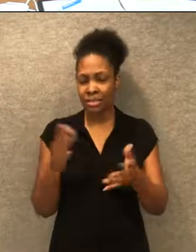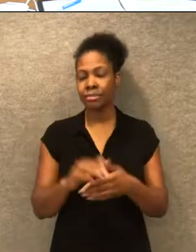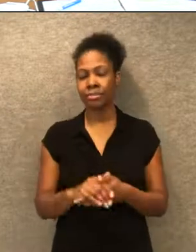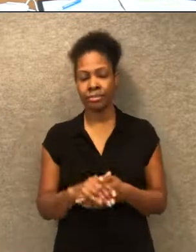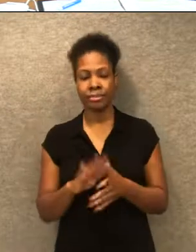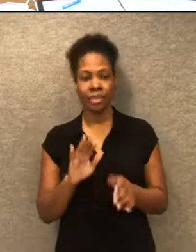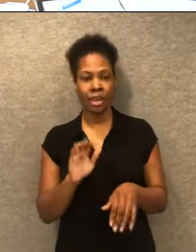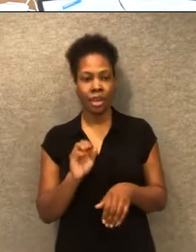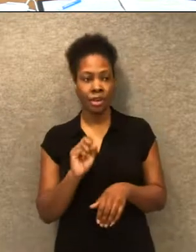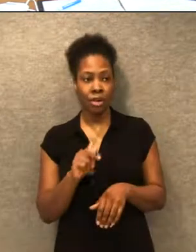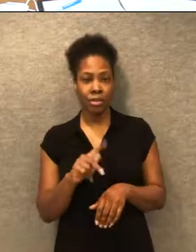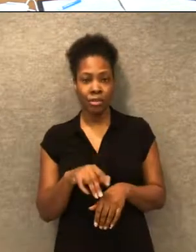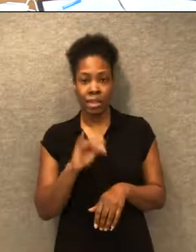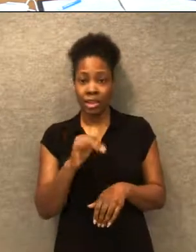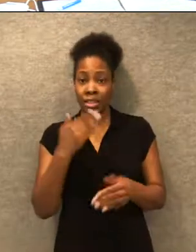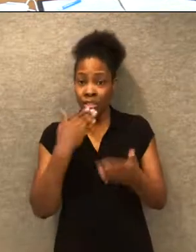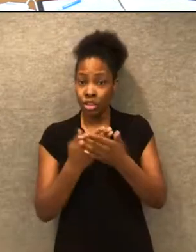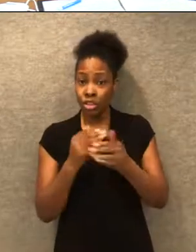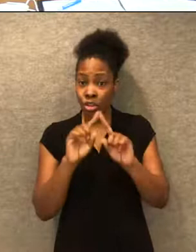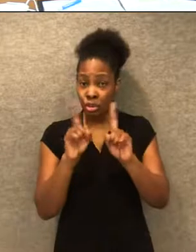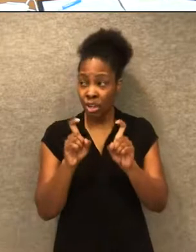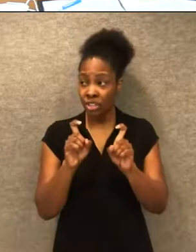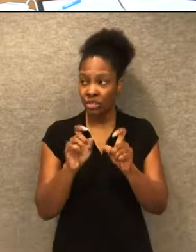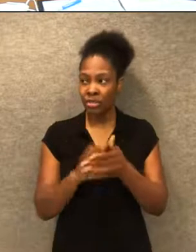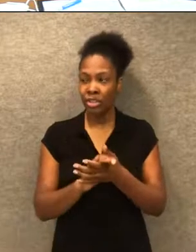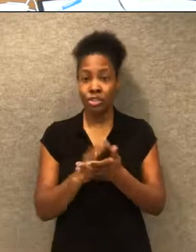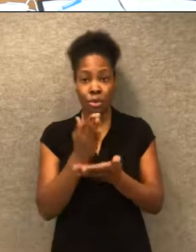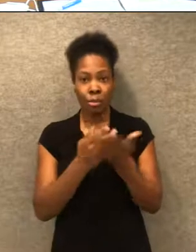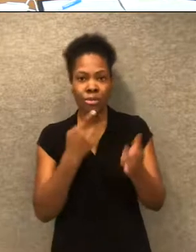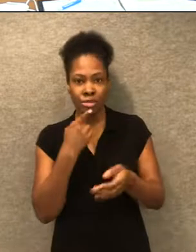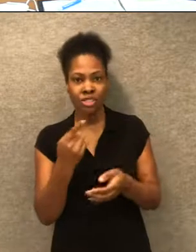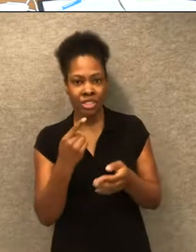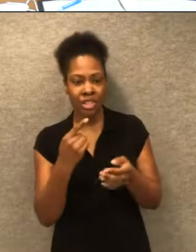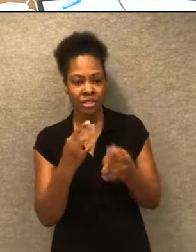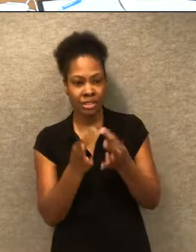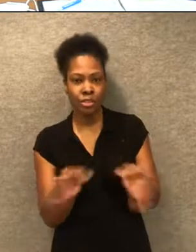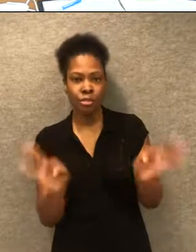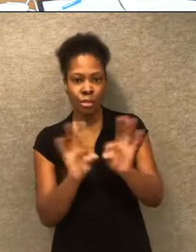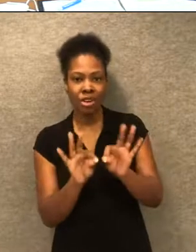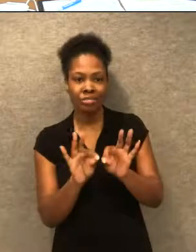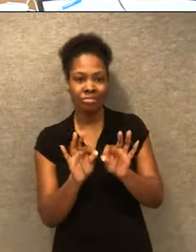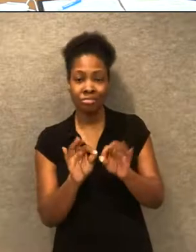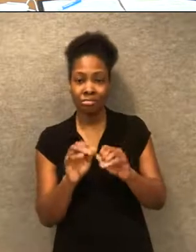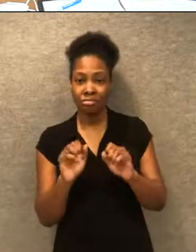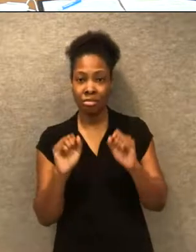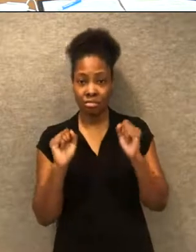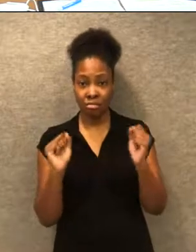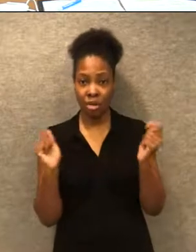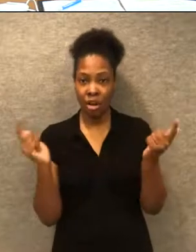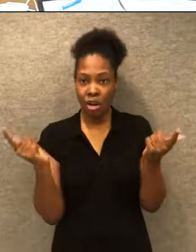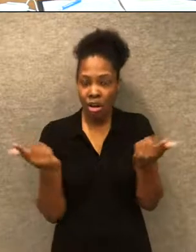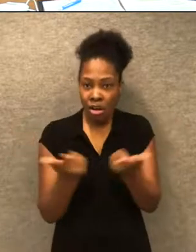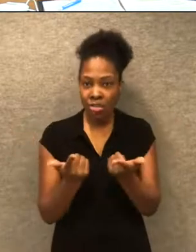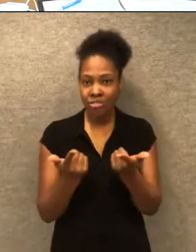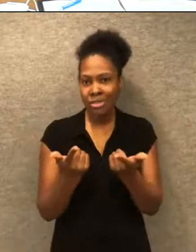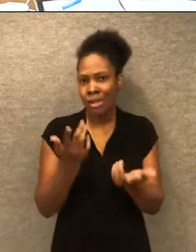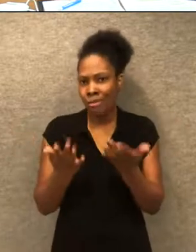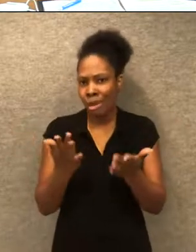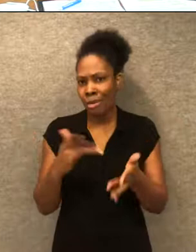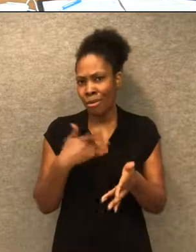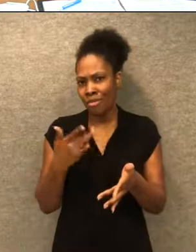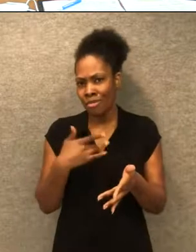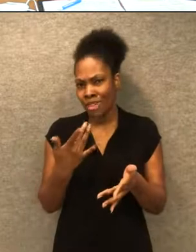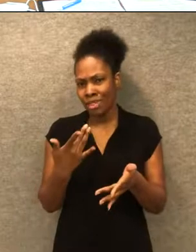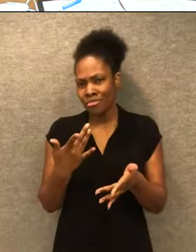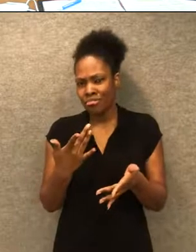question, and I think, you know, part of what you said in the beginning is really key. All of us are perhaps feeling a little bit